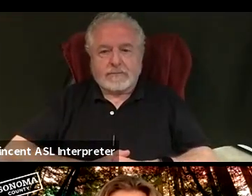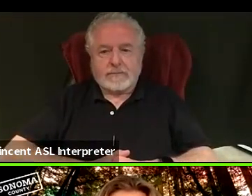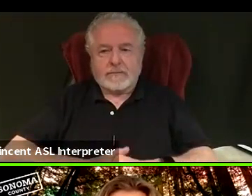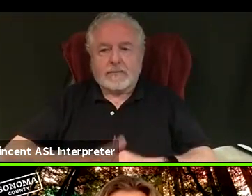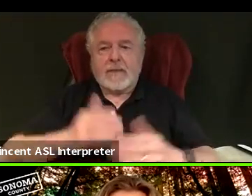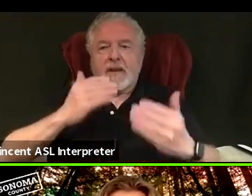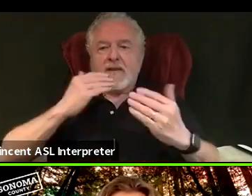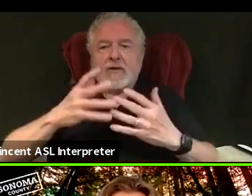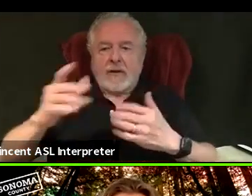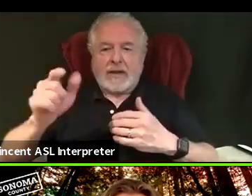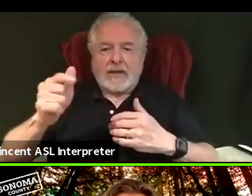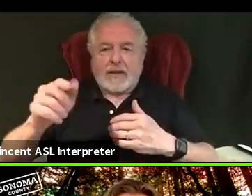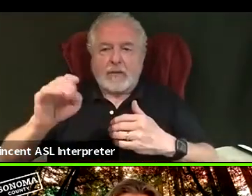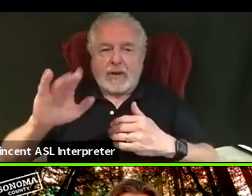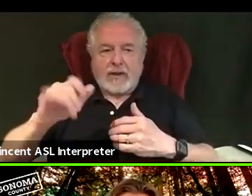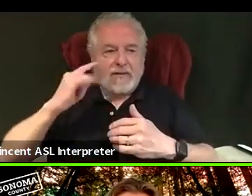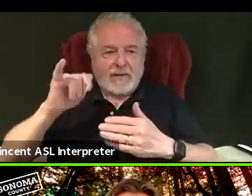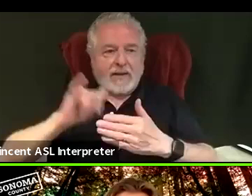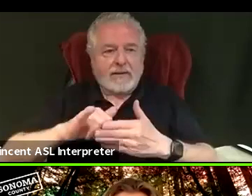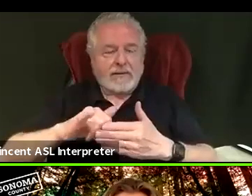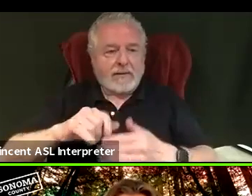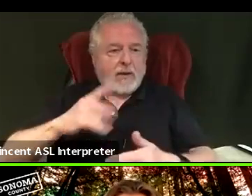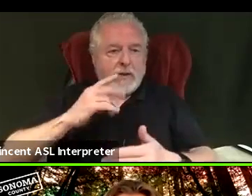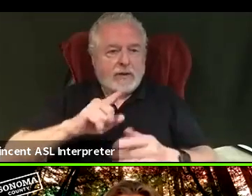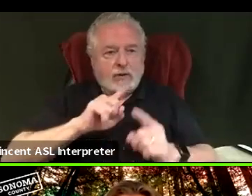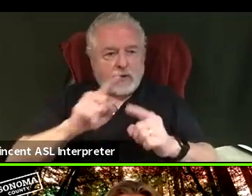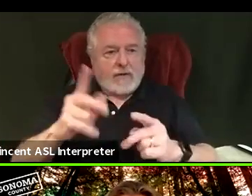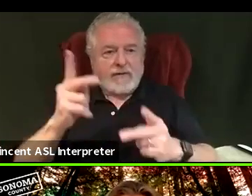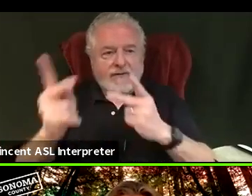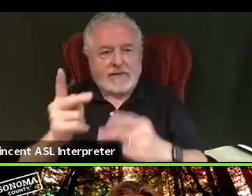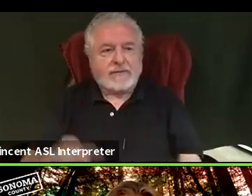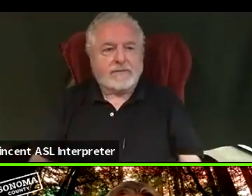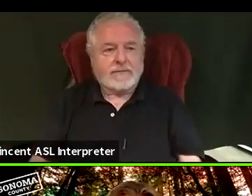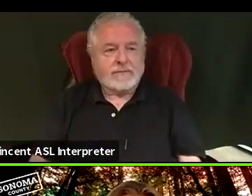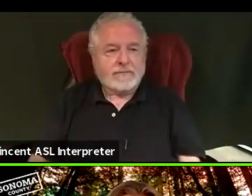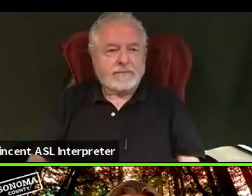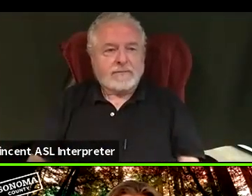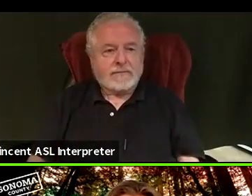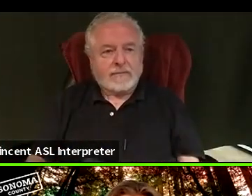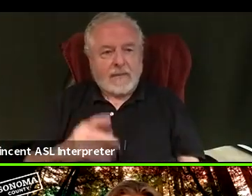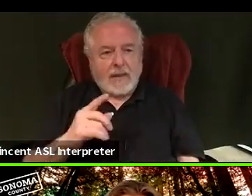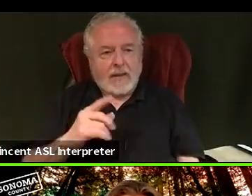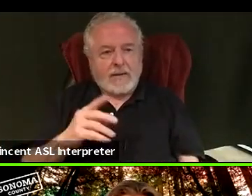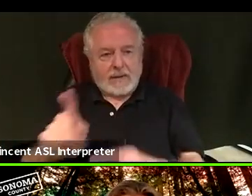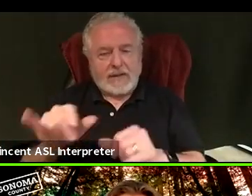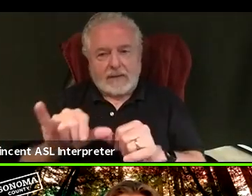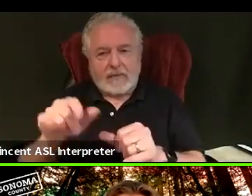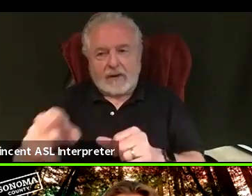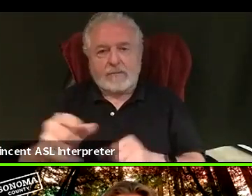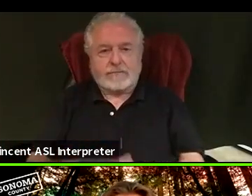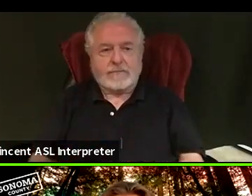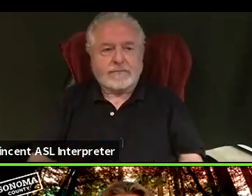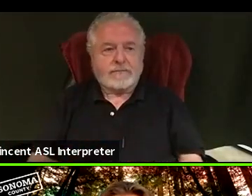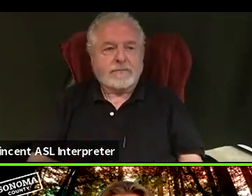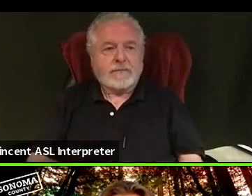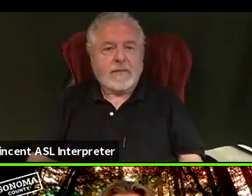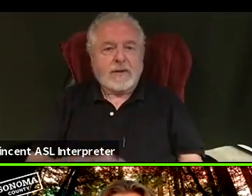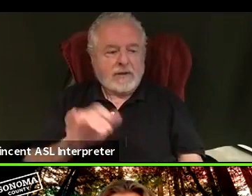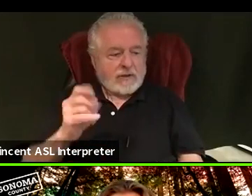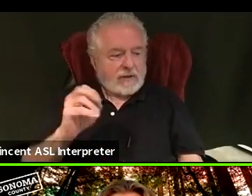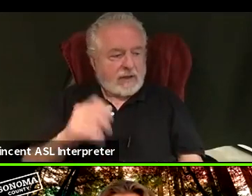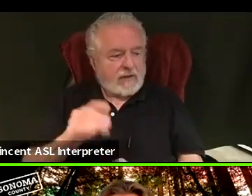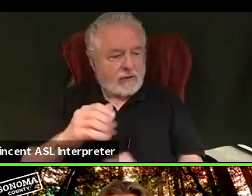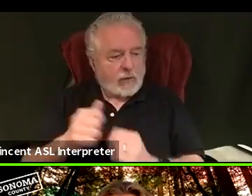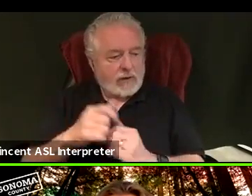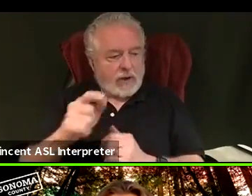Thank you so much, Gabriela. And I loved hearing that. And I can't wait to go visit the site and spend a little time out there. Jason, I'm wondering how